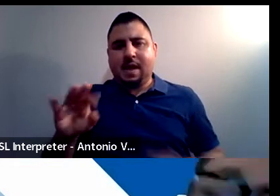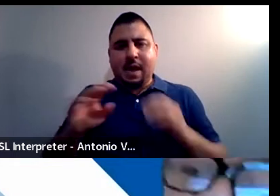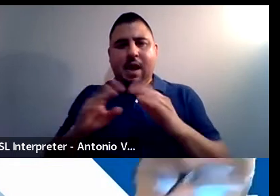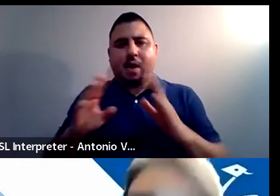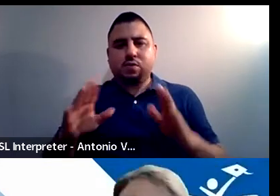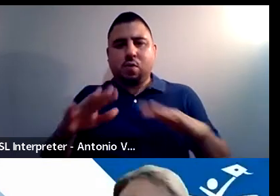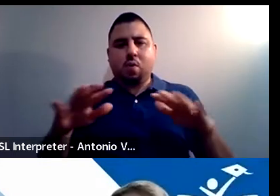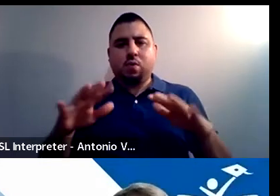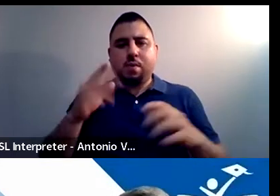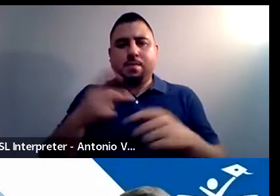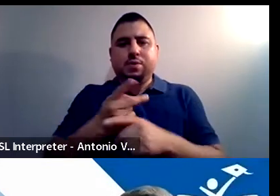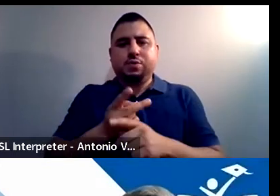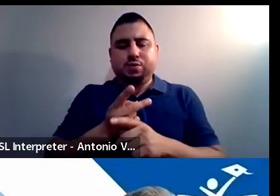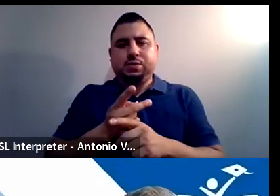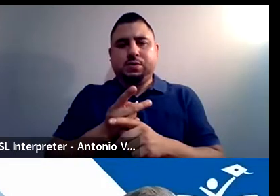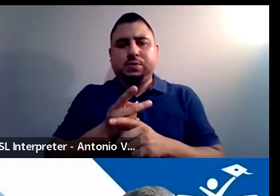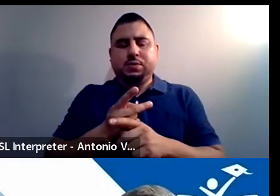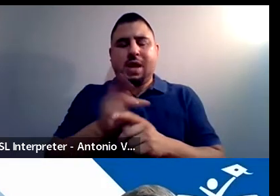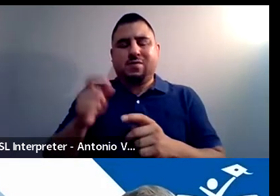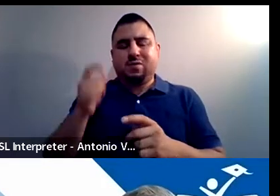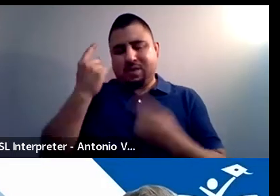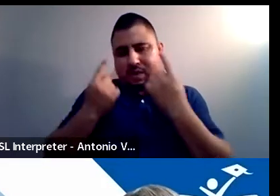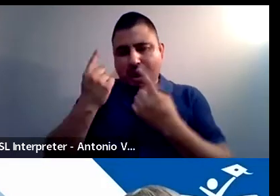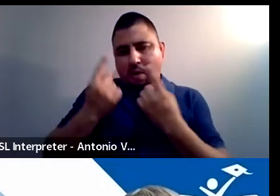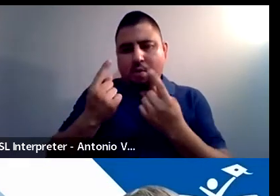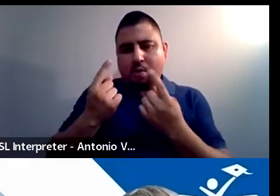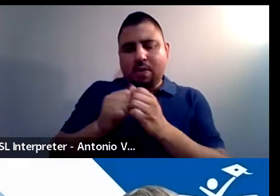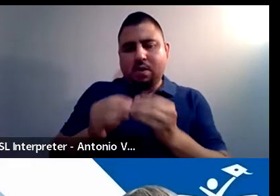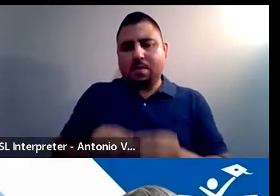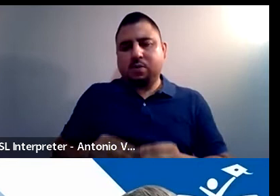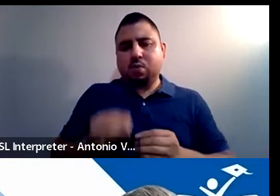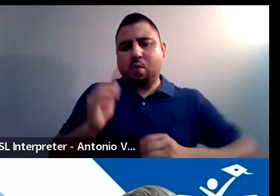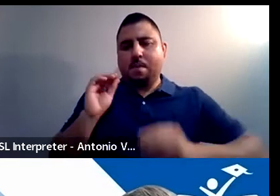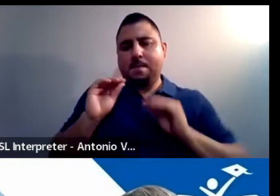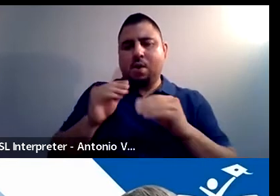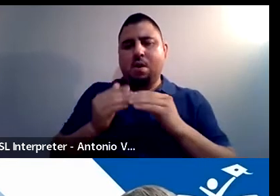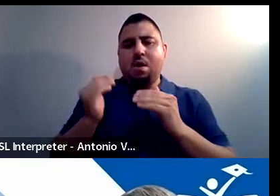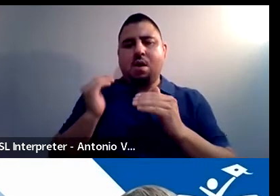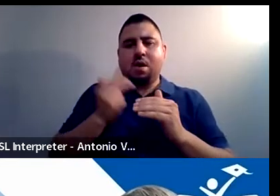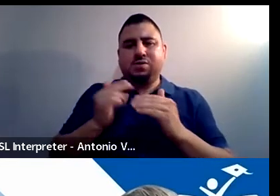households could be taken into account. Any of those numbers will put us well over